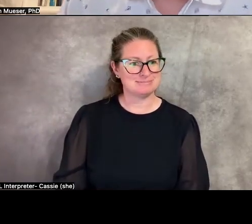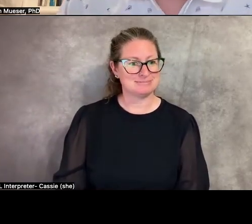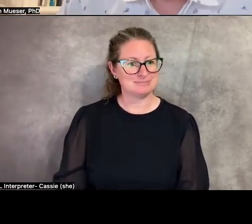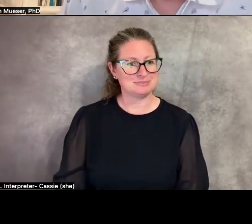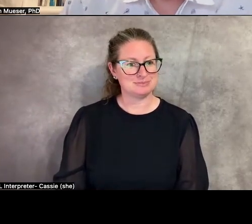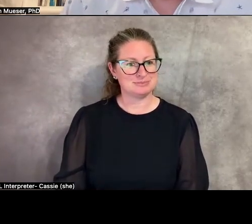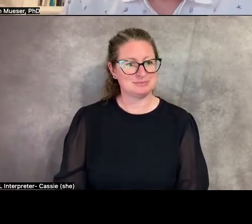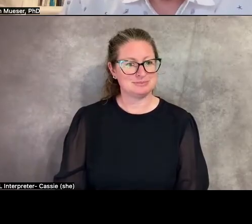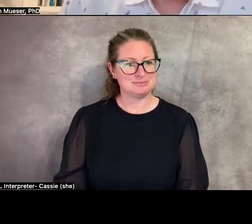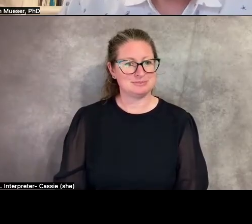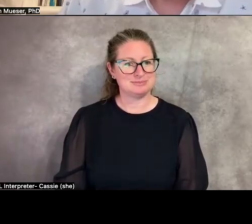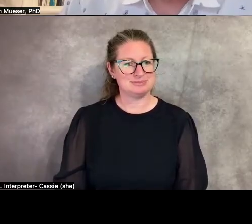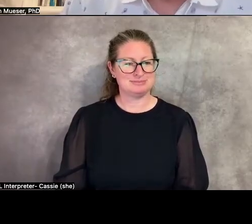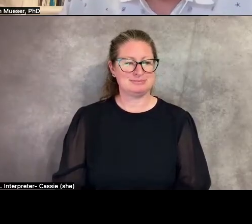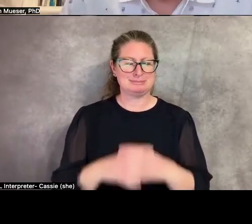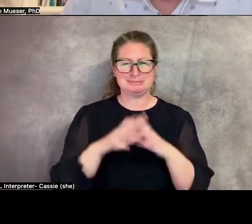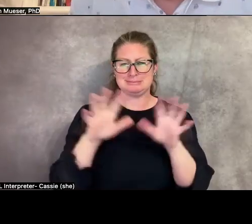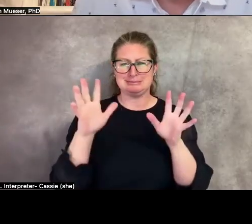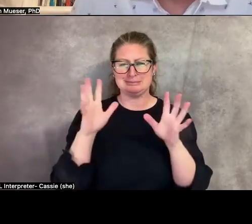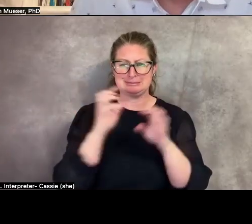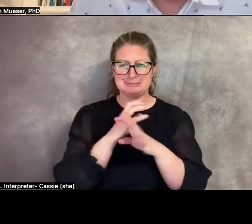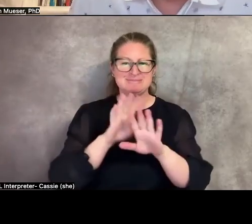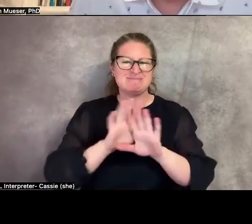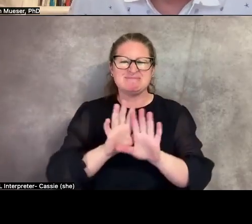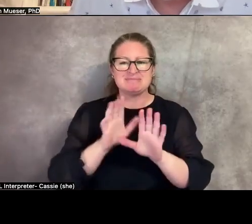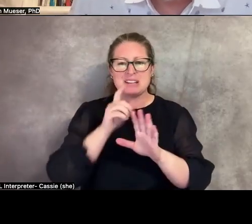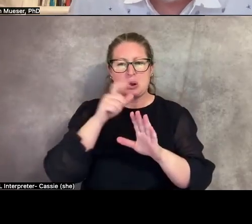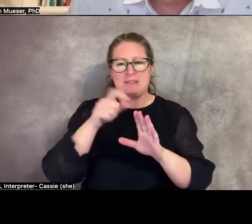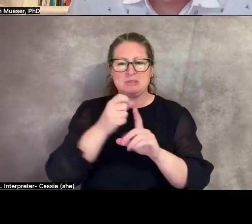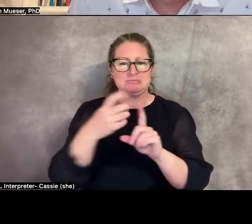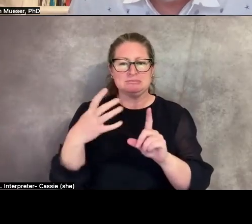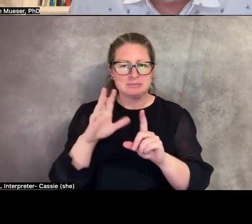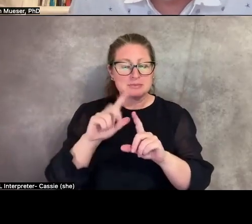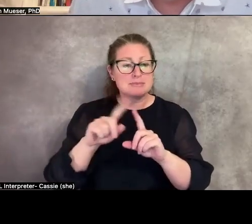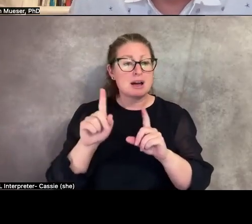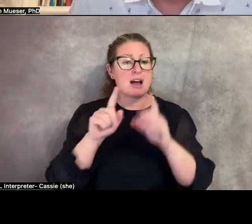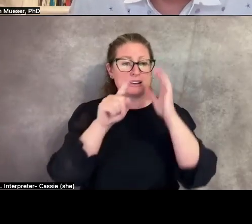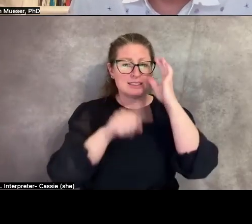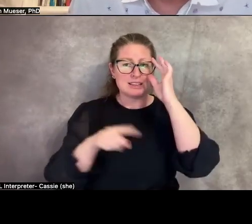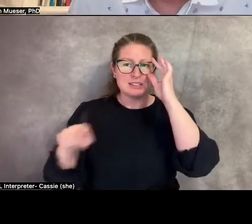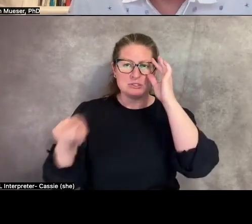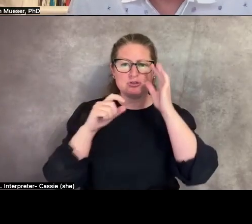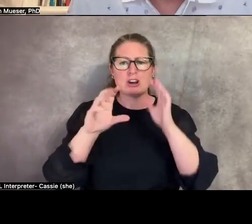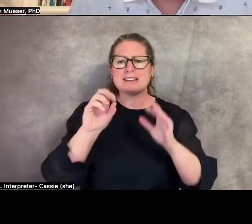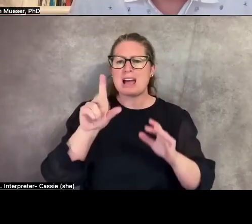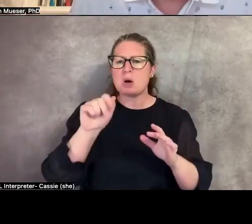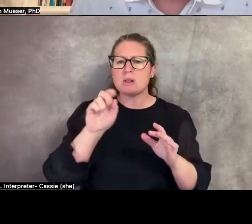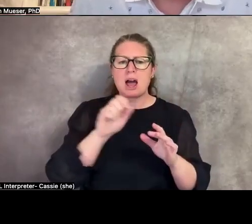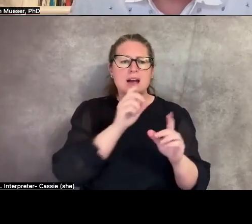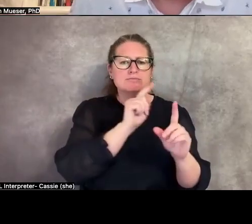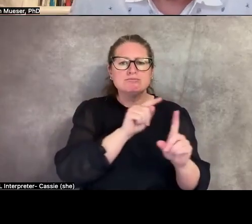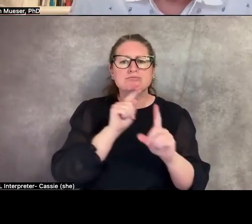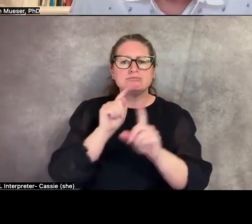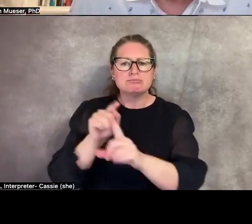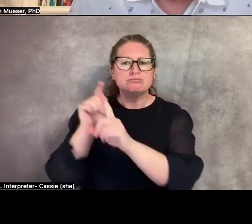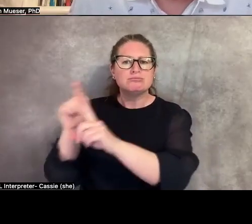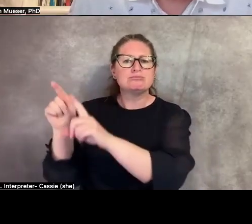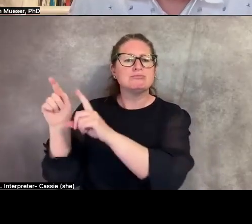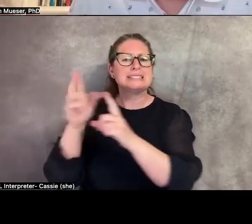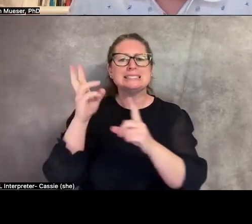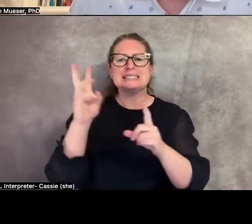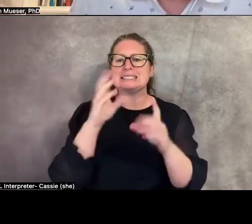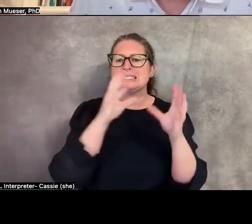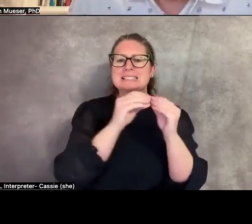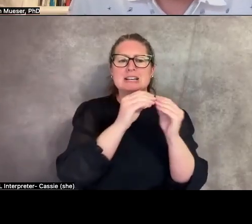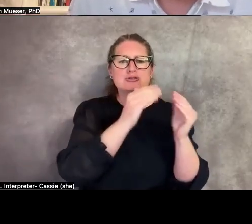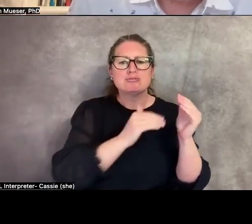And this looks a little complicated. We don't have to go into too much detail, but this is actually an outline of all the 16 sessions. And